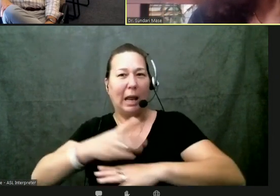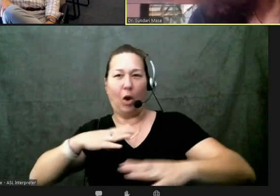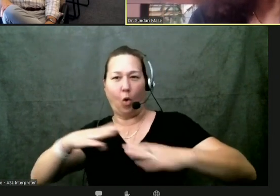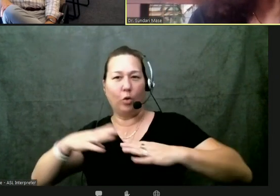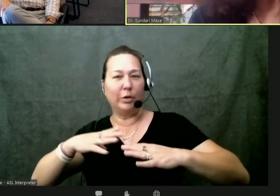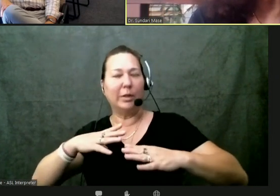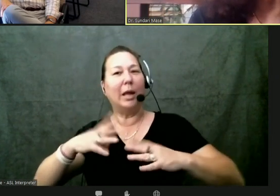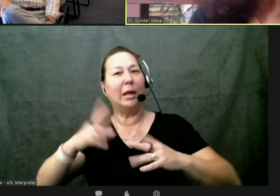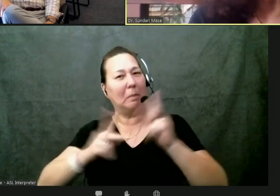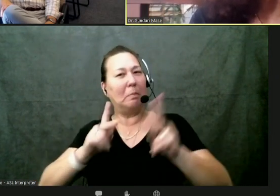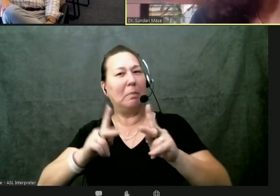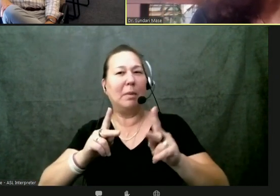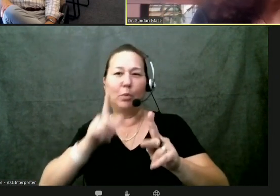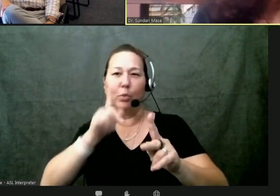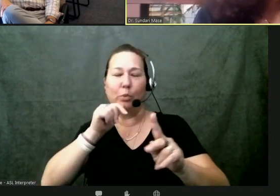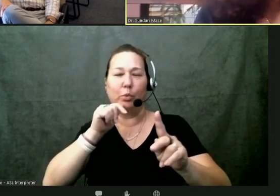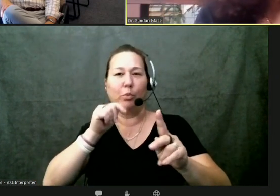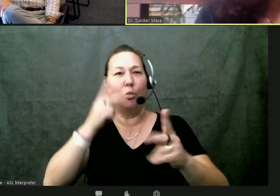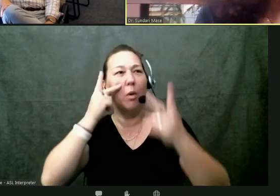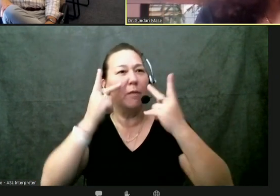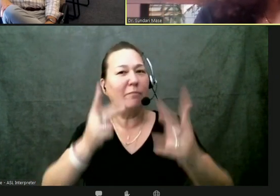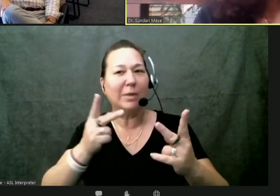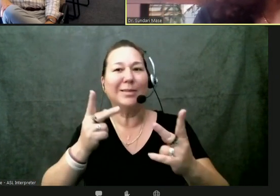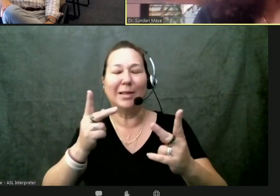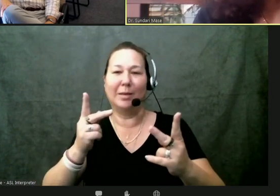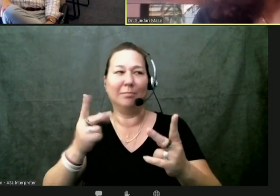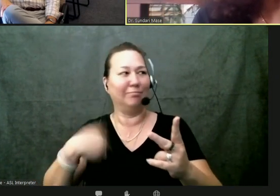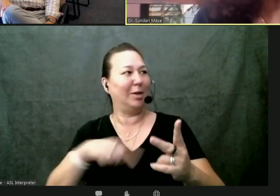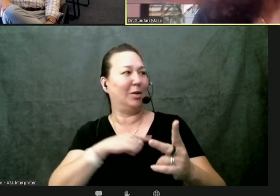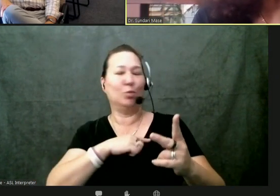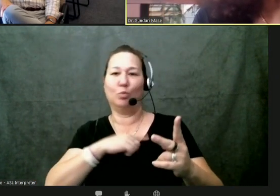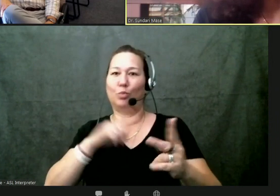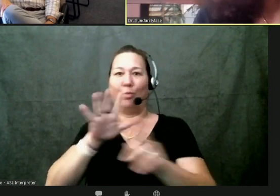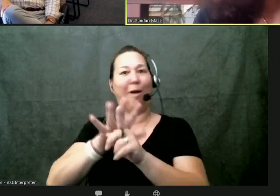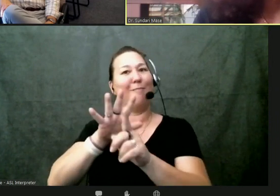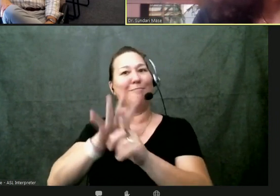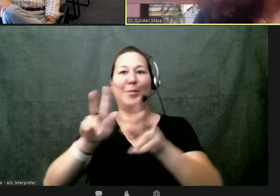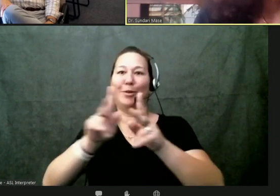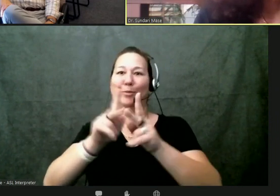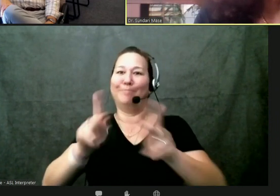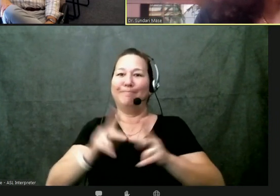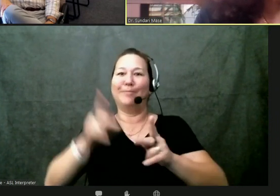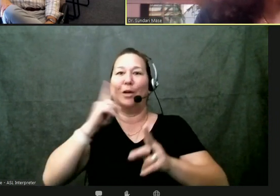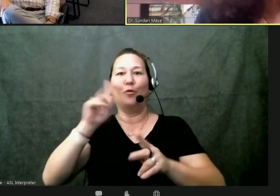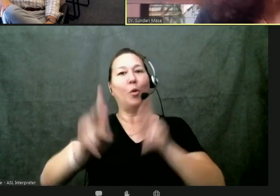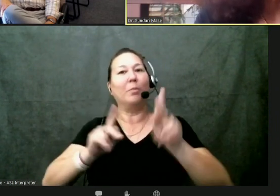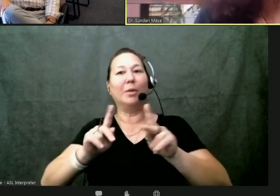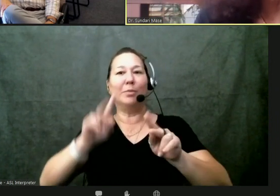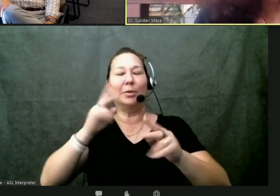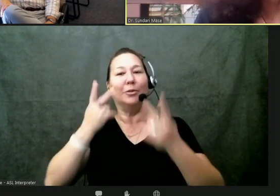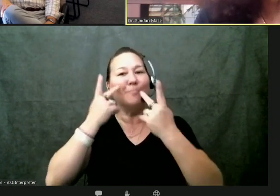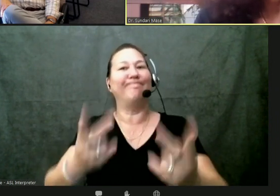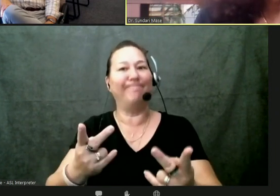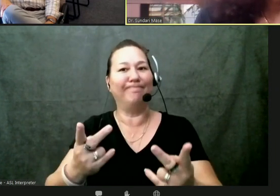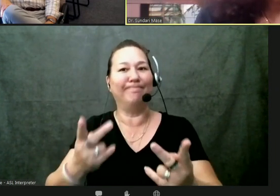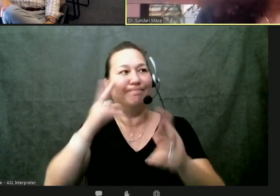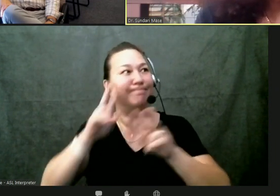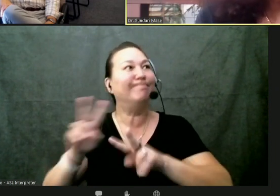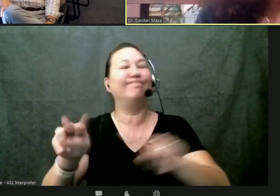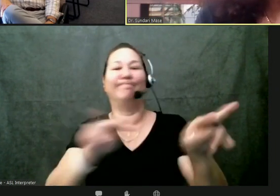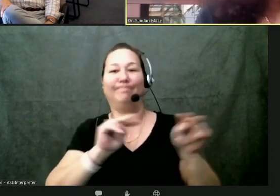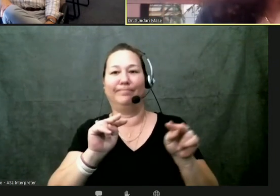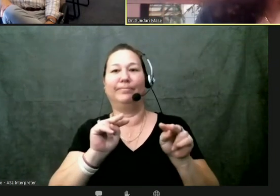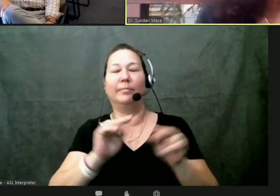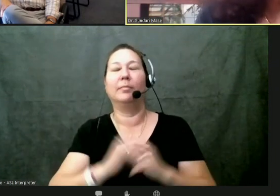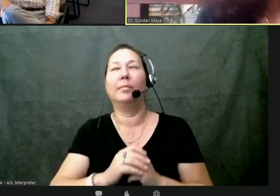county because it's a destination. And so I think in that vein, we are seeing